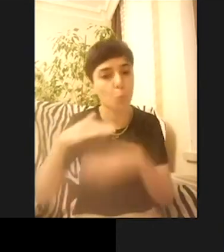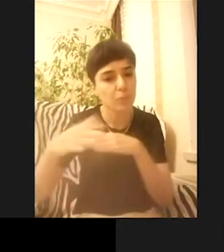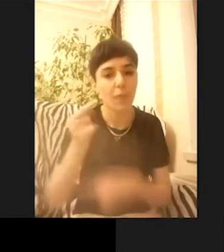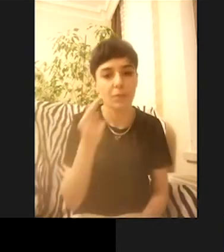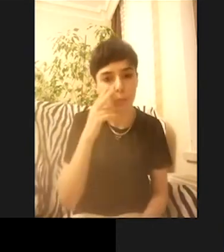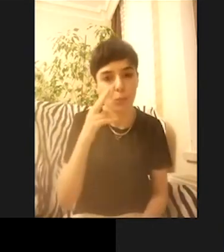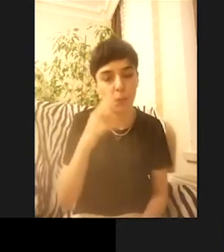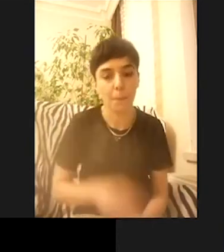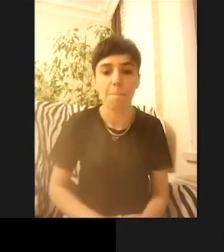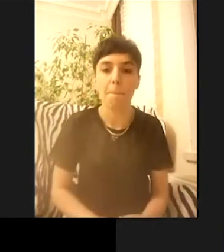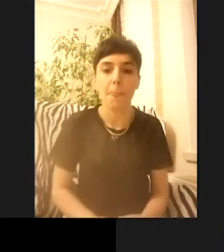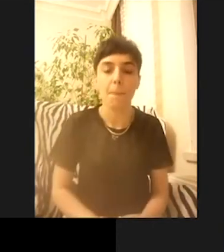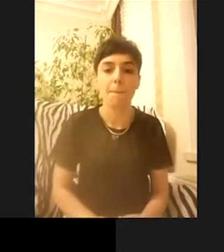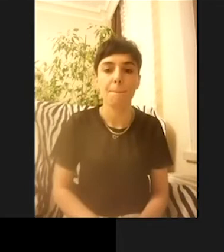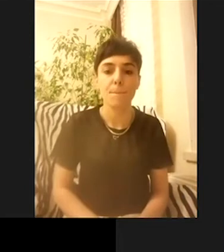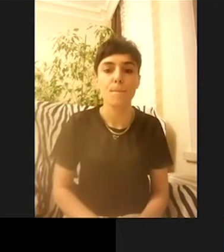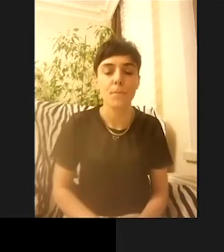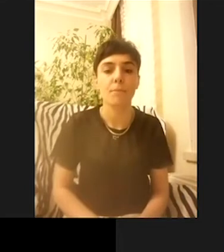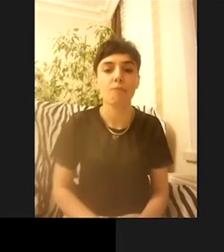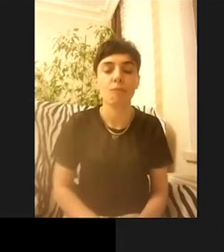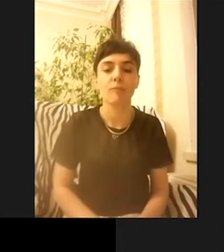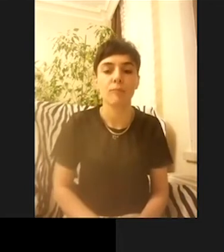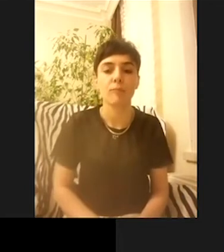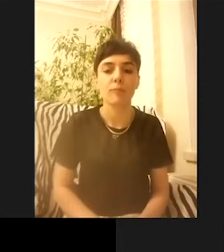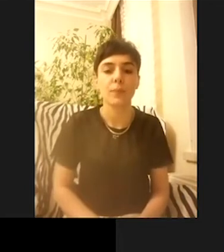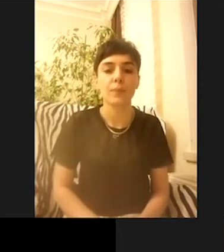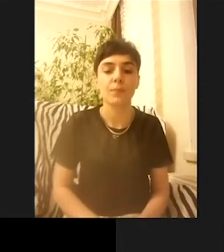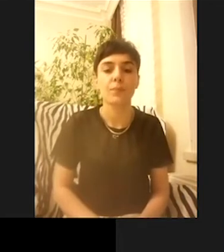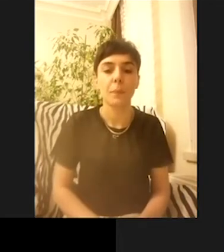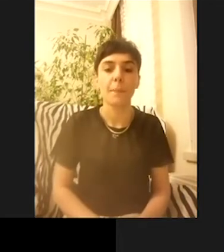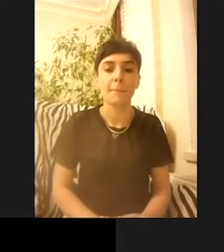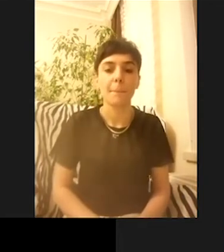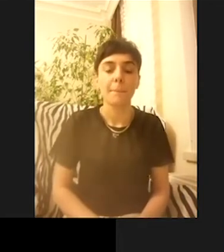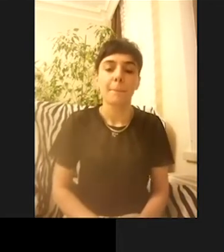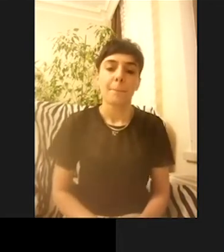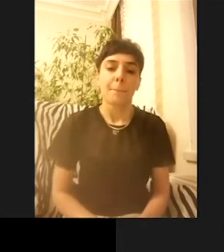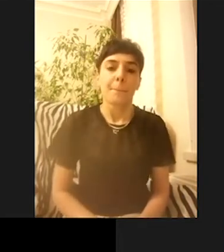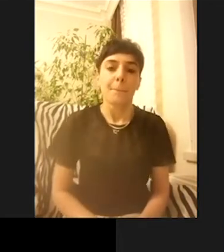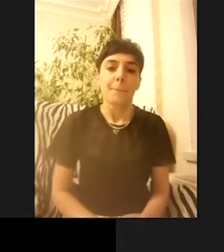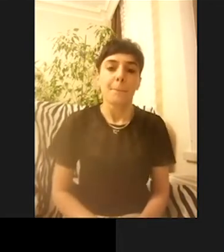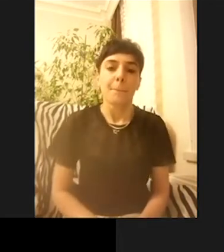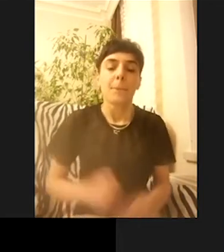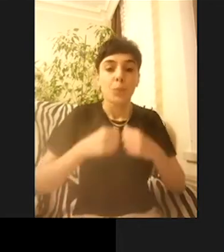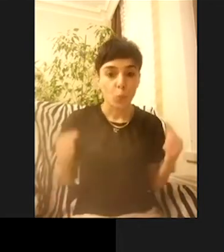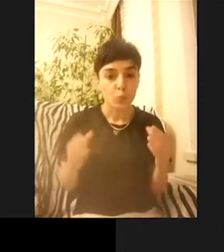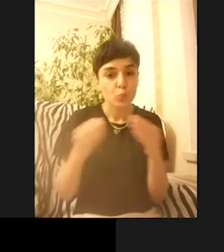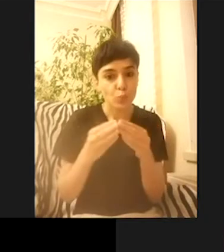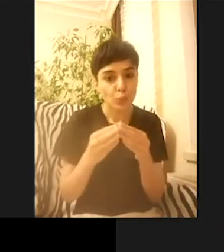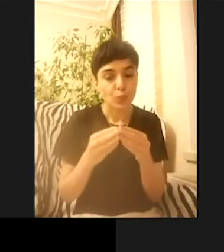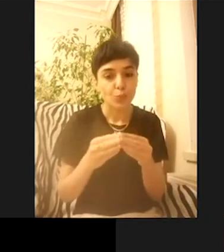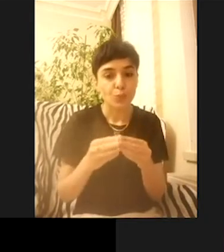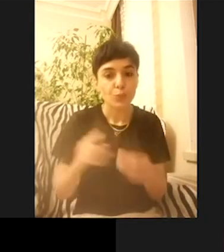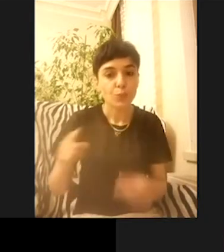Kurdish trans friends around violence, and that actually created lots of discussions